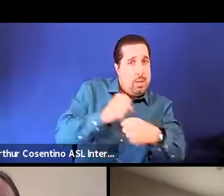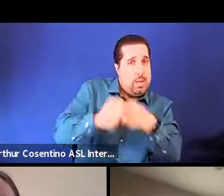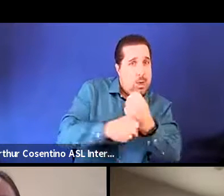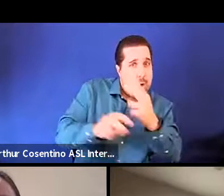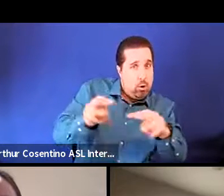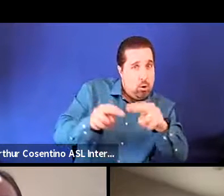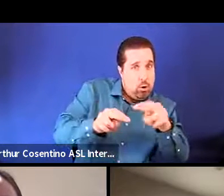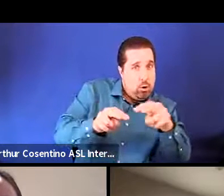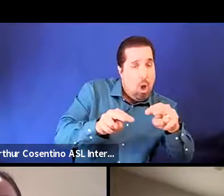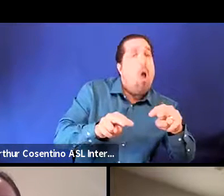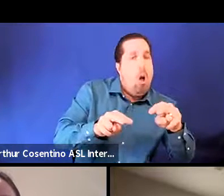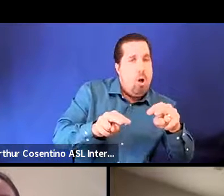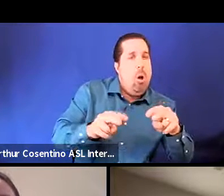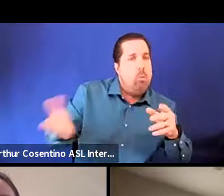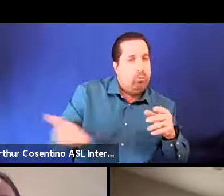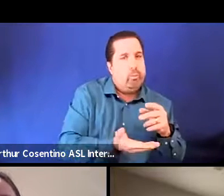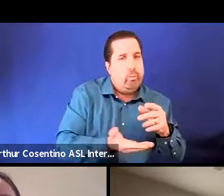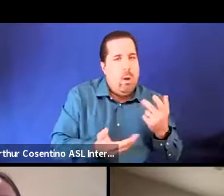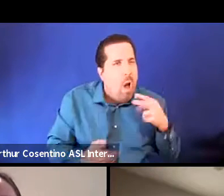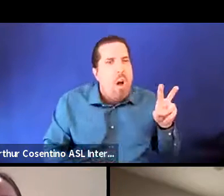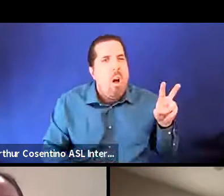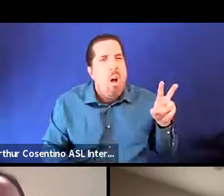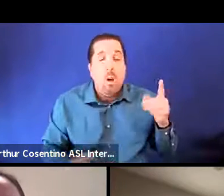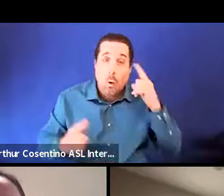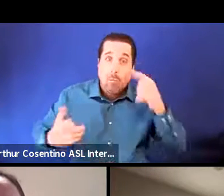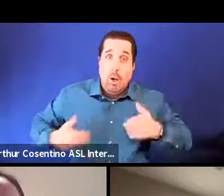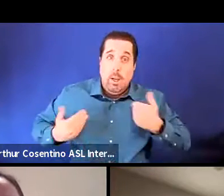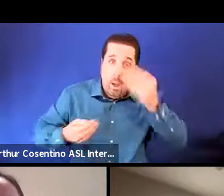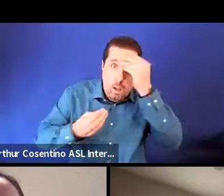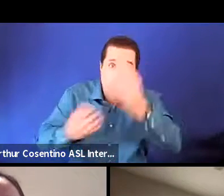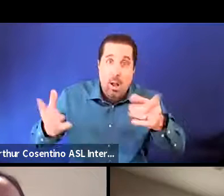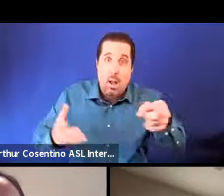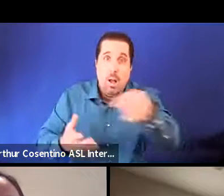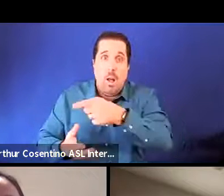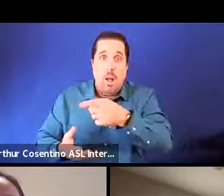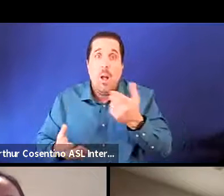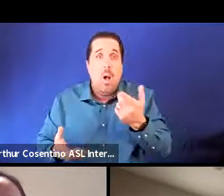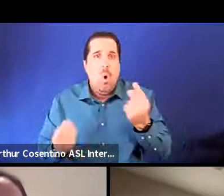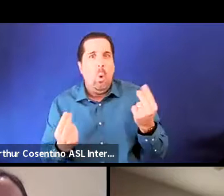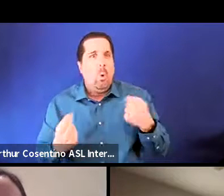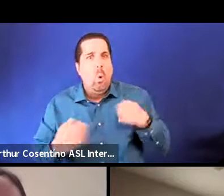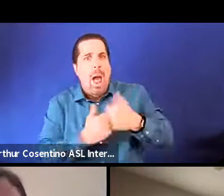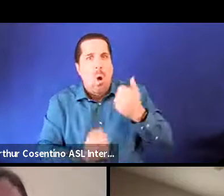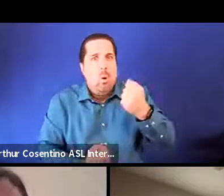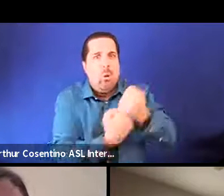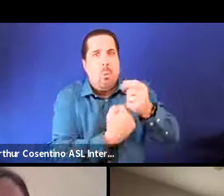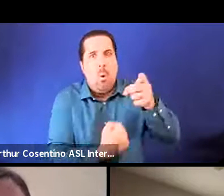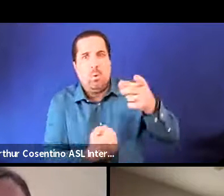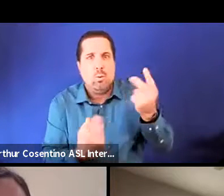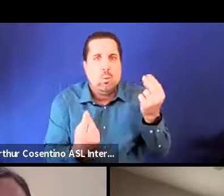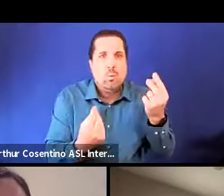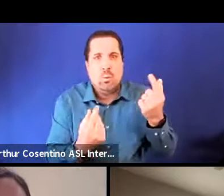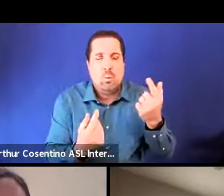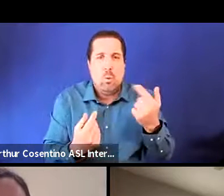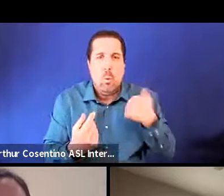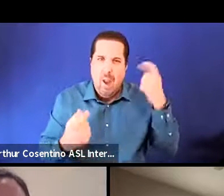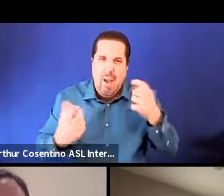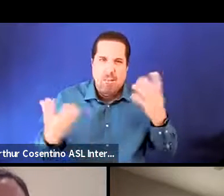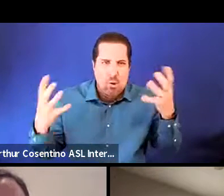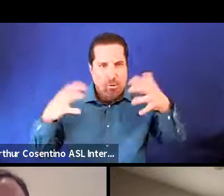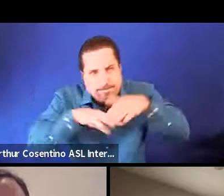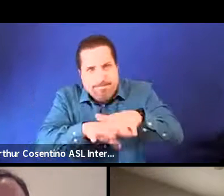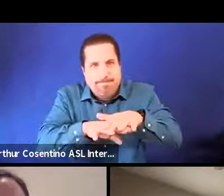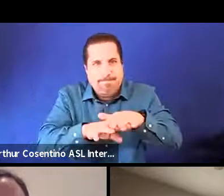so it was a lot of that. But with the young folks, every single time, hands down, they were like, man, what can we do? How can we support you? Like, where do we got to go mobilize? Like, who do we